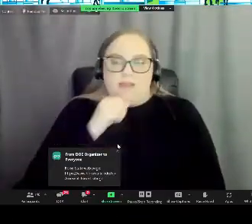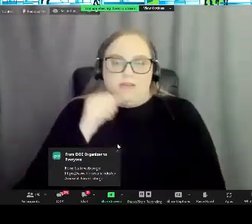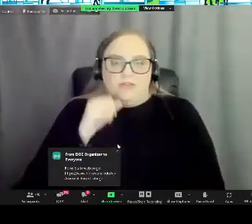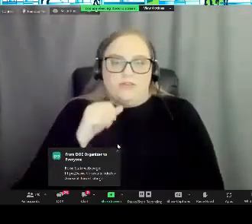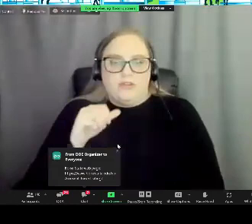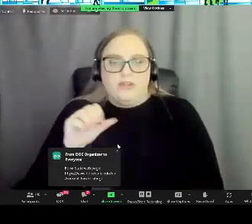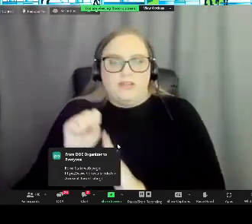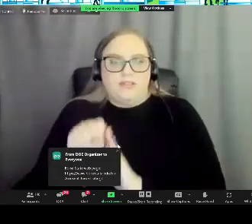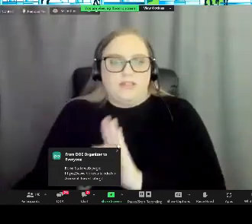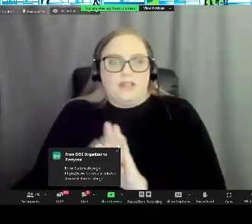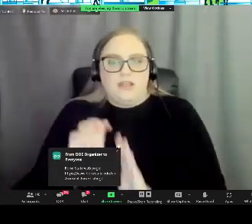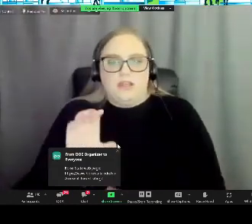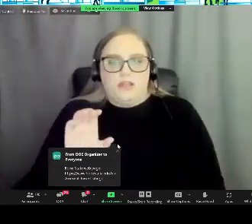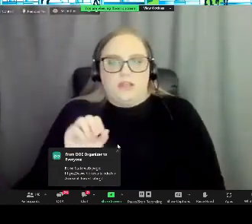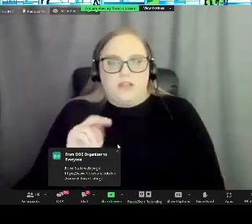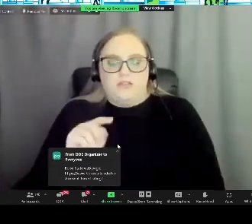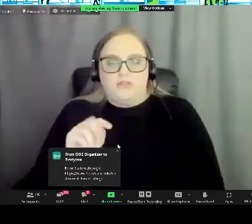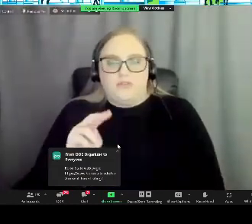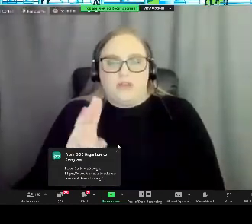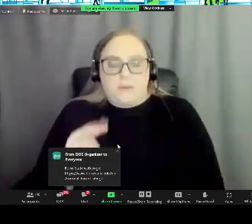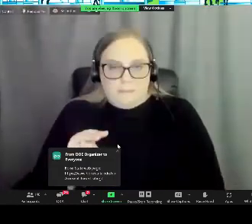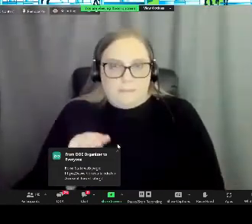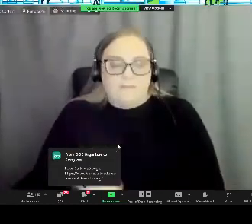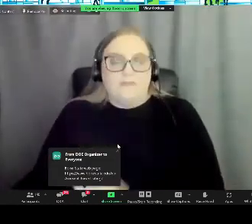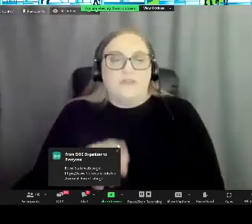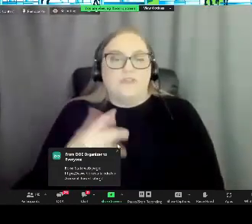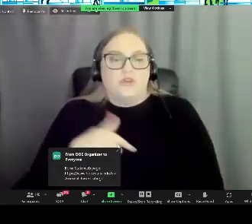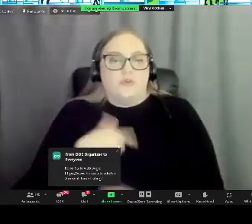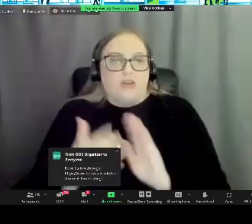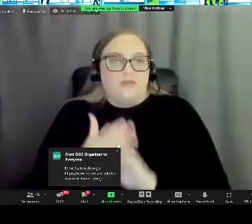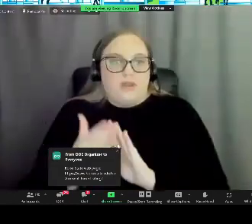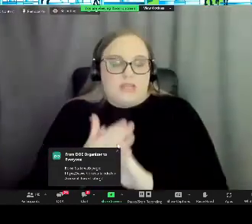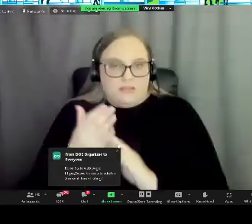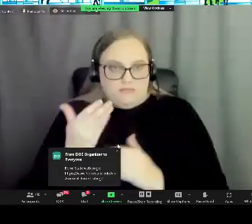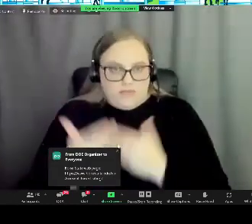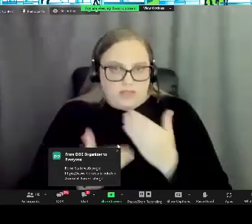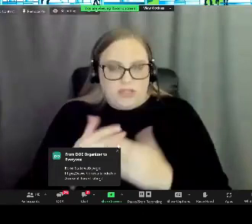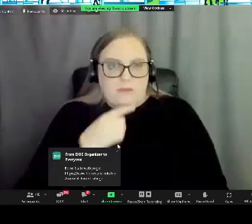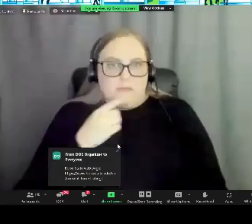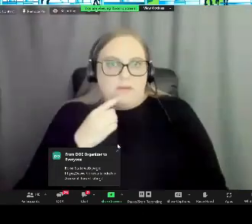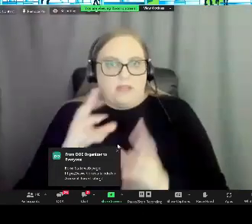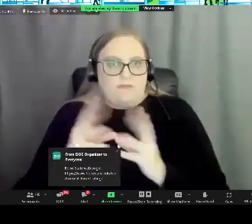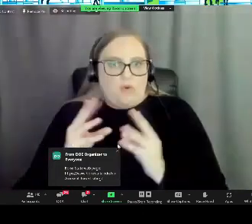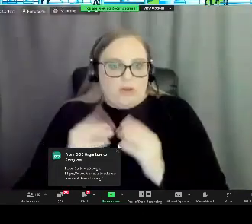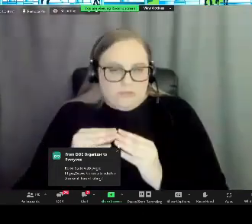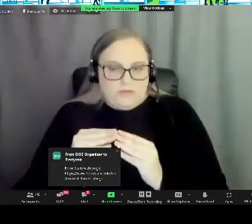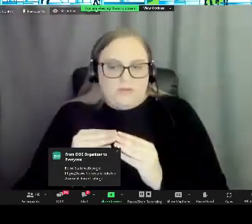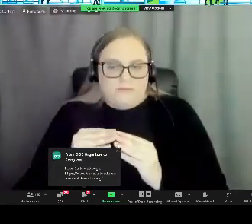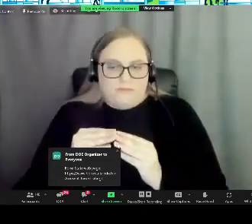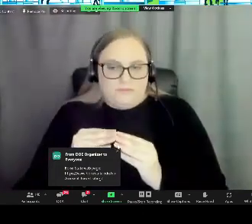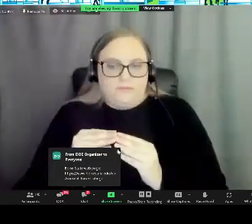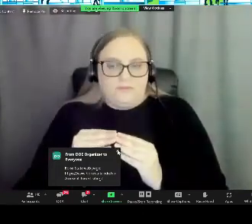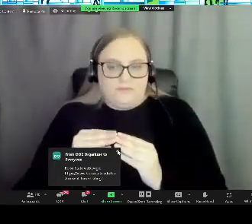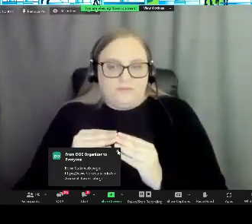Right. So we'll be running a series of public forums around this issue,